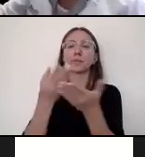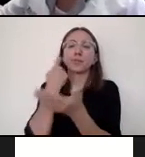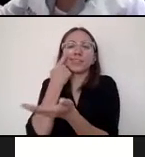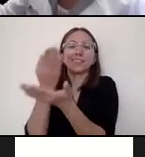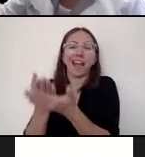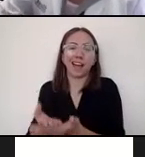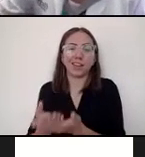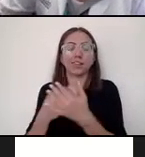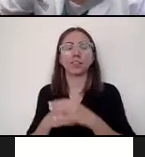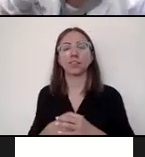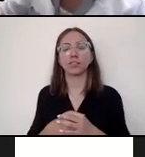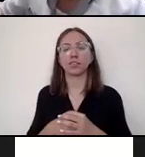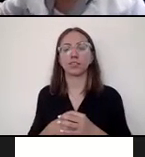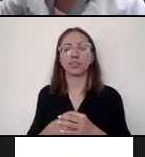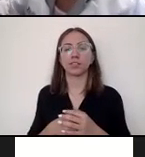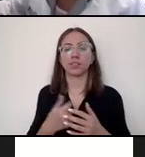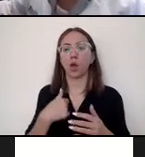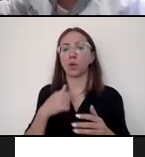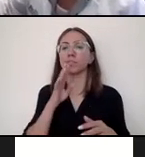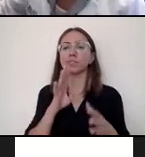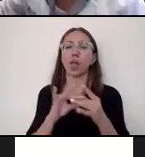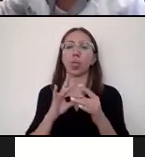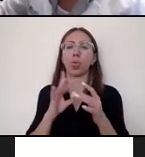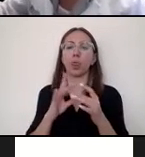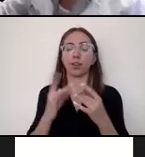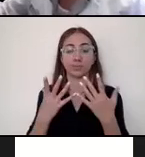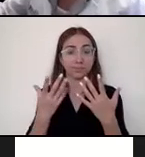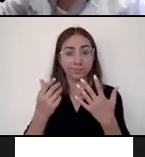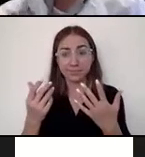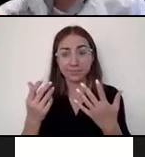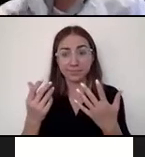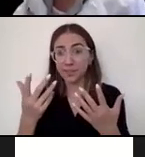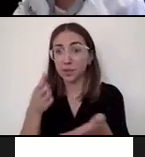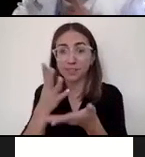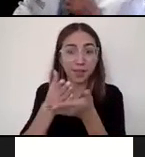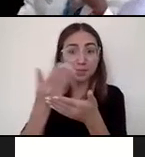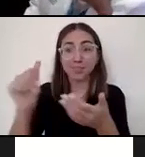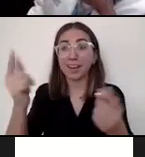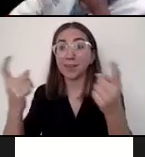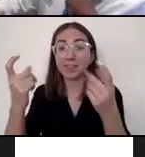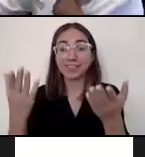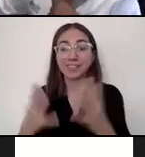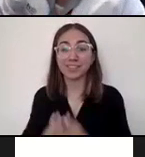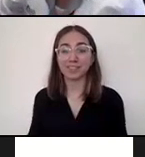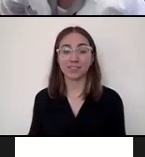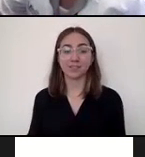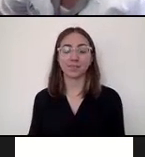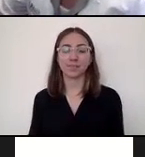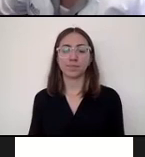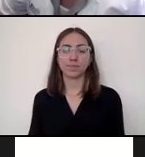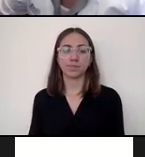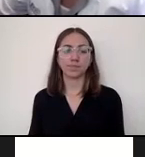but I'm speaking and rambling. So I just want to stop for a second and see if there's any. Allison, is there any questions yet? Let me stop sharing for a